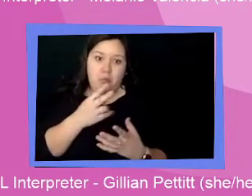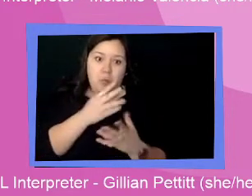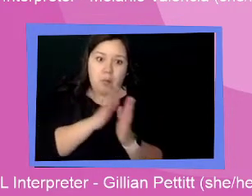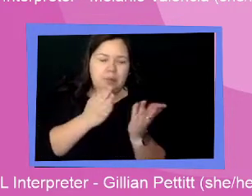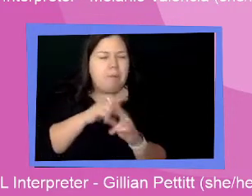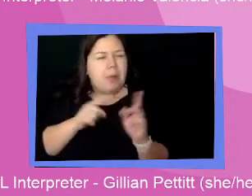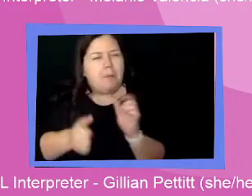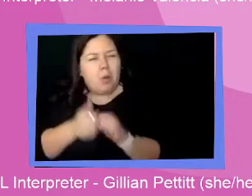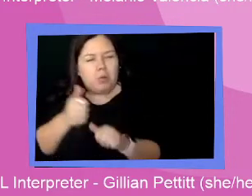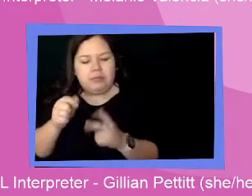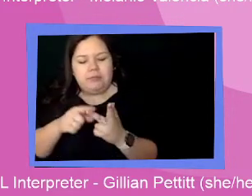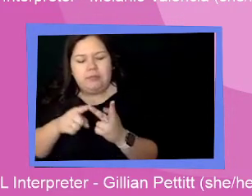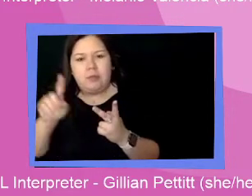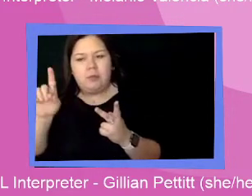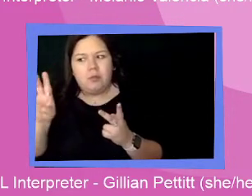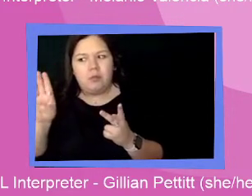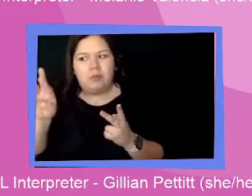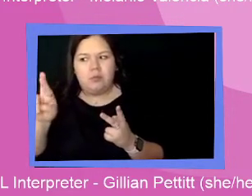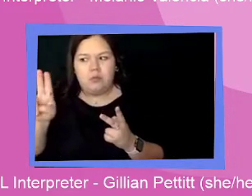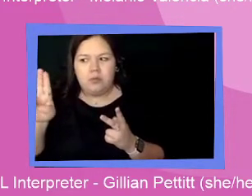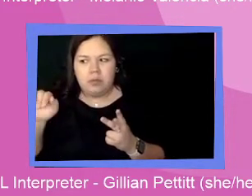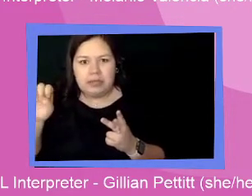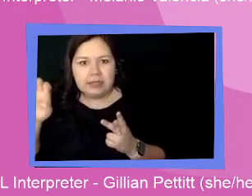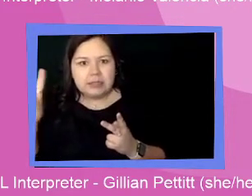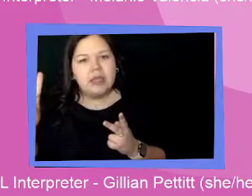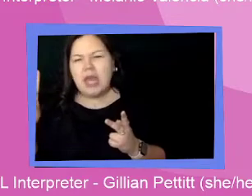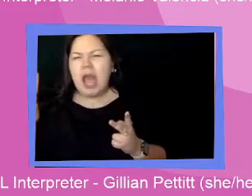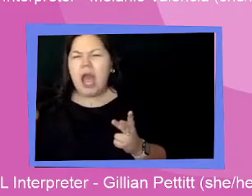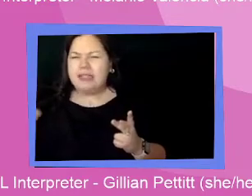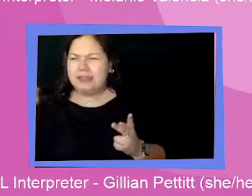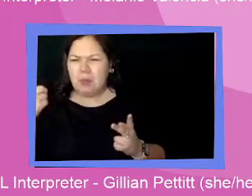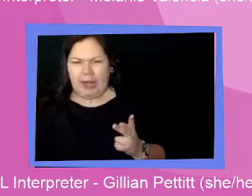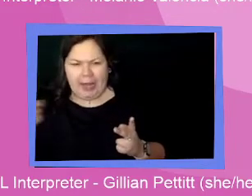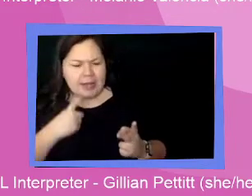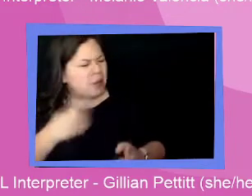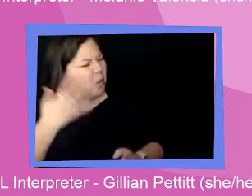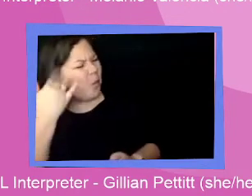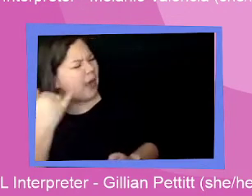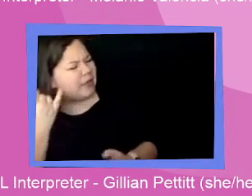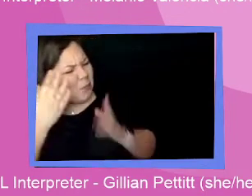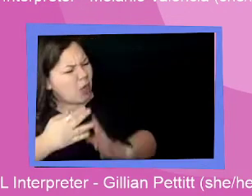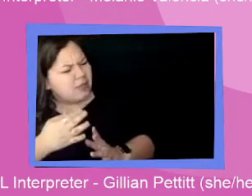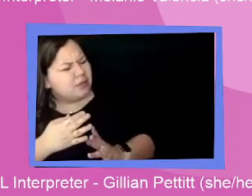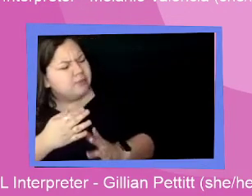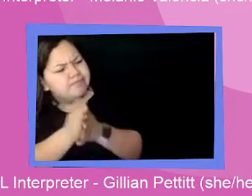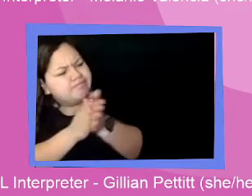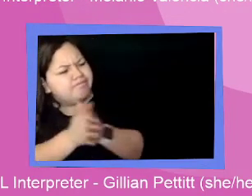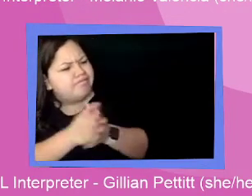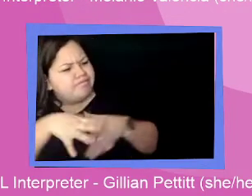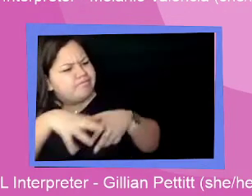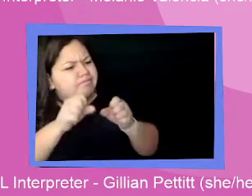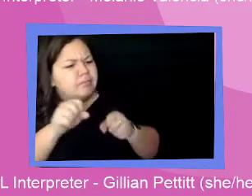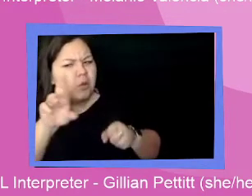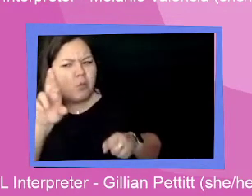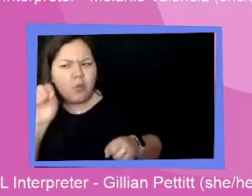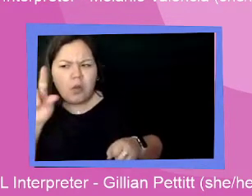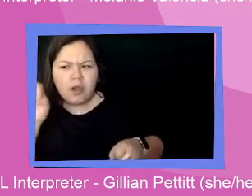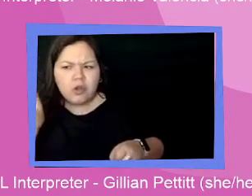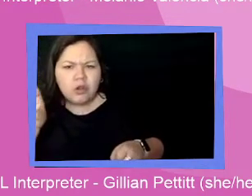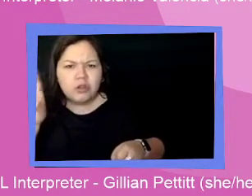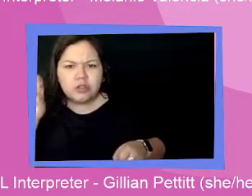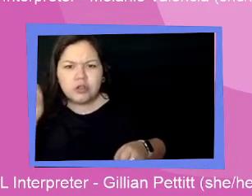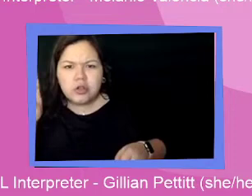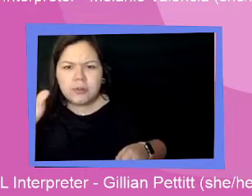I was asking the question, you know, why would somebody be attracted to roller derby? And of course, there's lots of reasons, but what came out